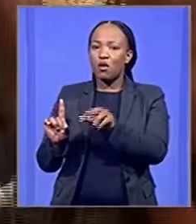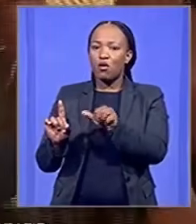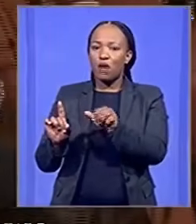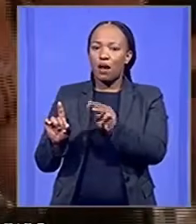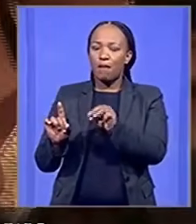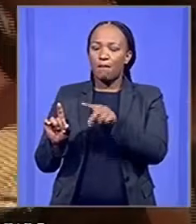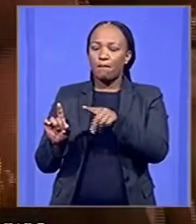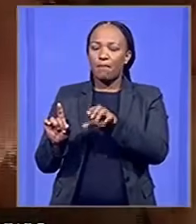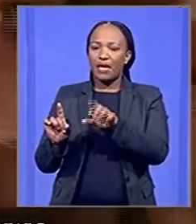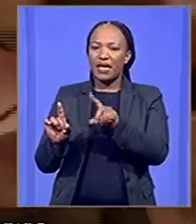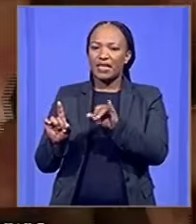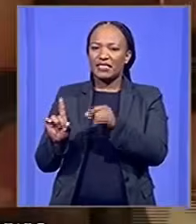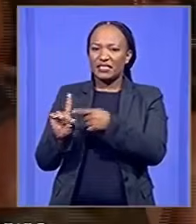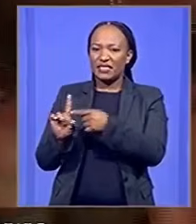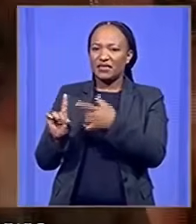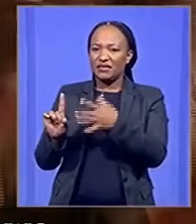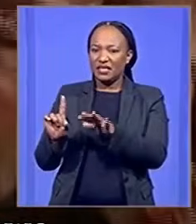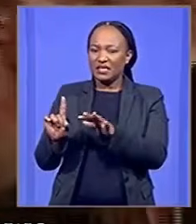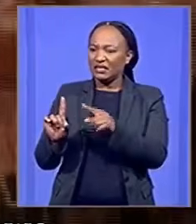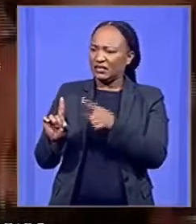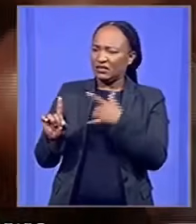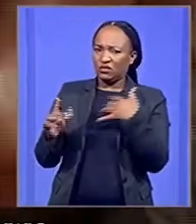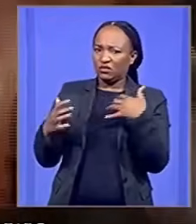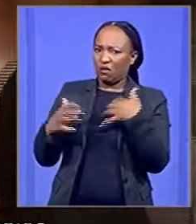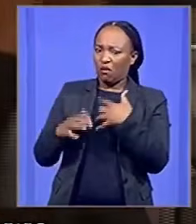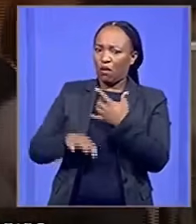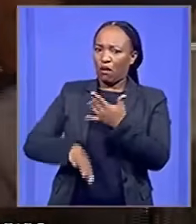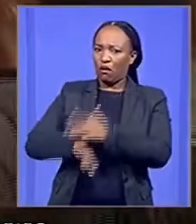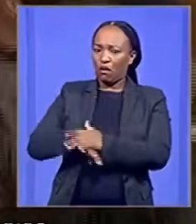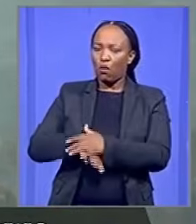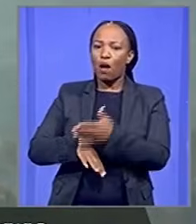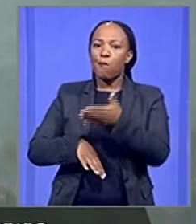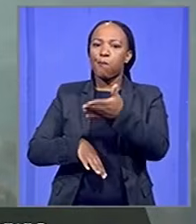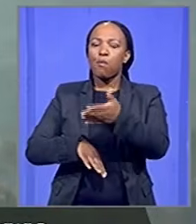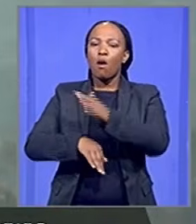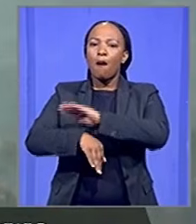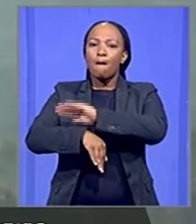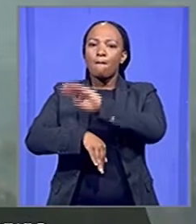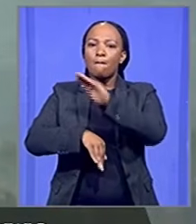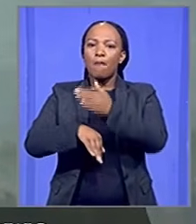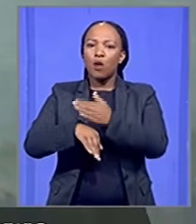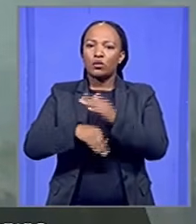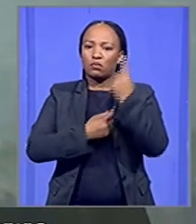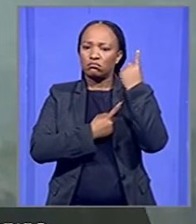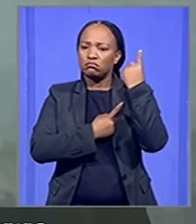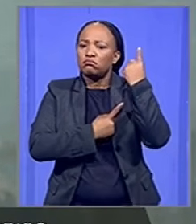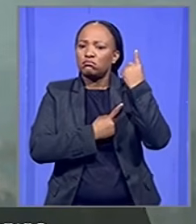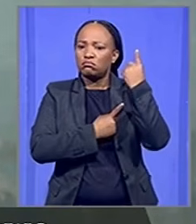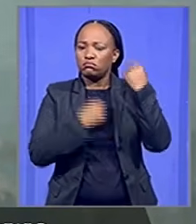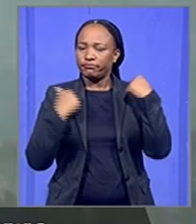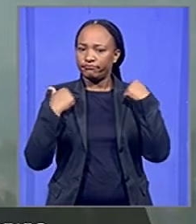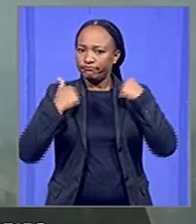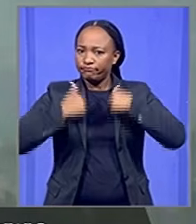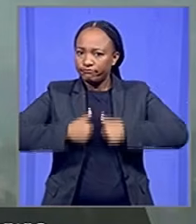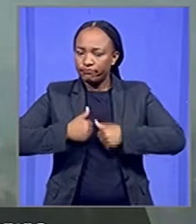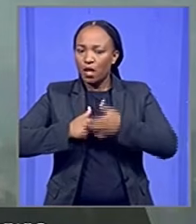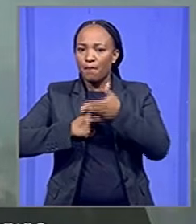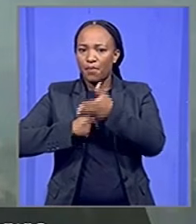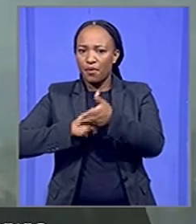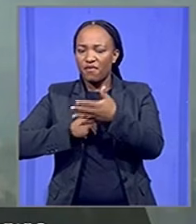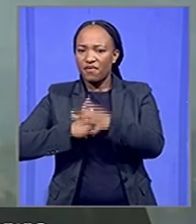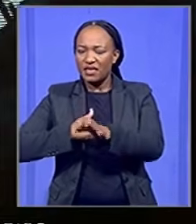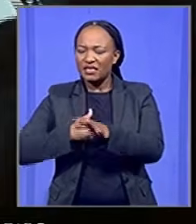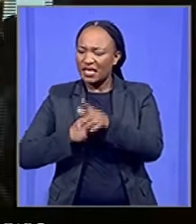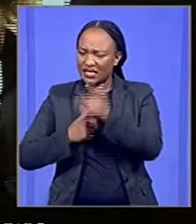Sontaga morago gore a hlasele ke bolwetse jo bo kopana le ka komeng. Go bega ge Rabadia wa Koma a laetse gore modikana a boetse gae ka ga